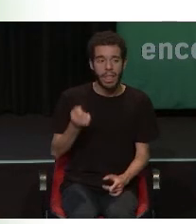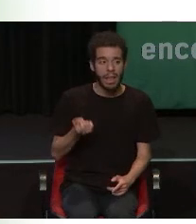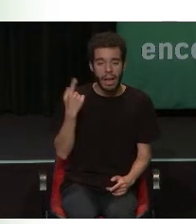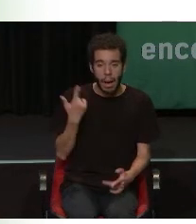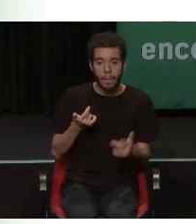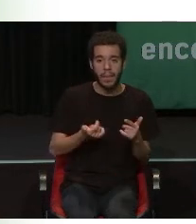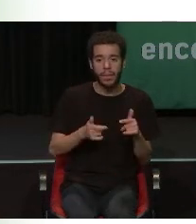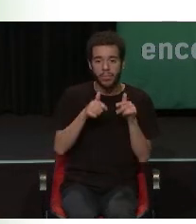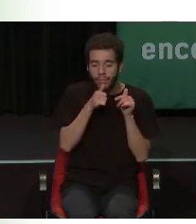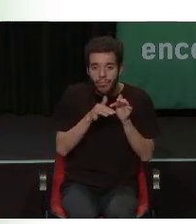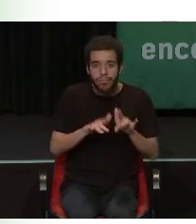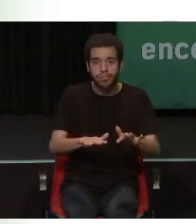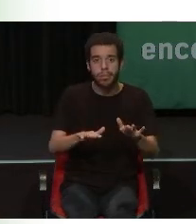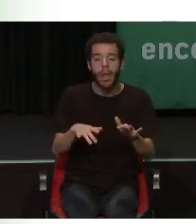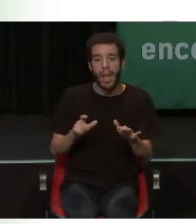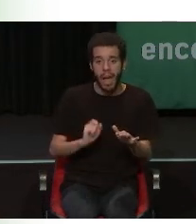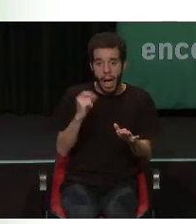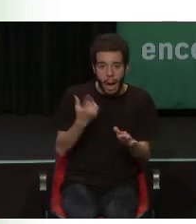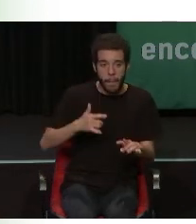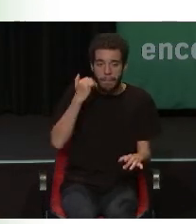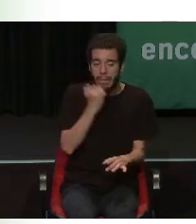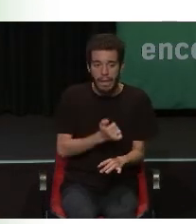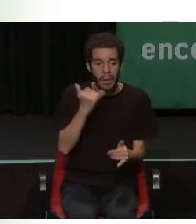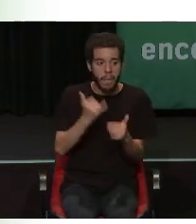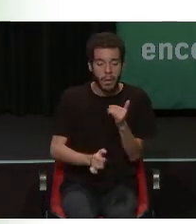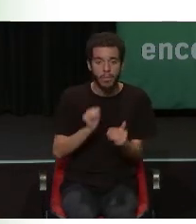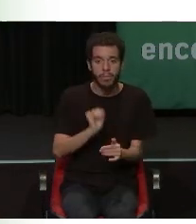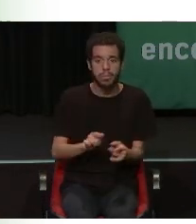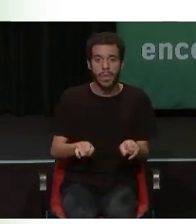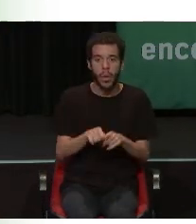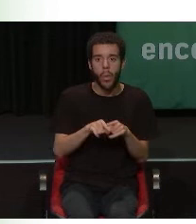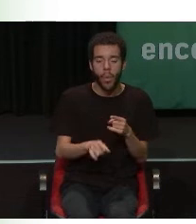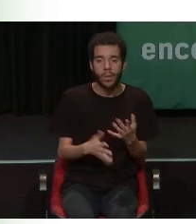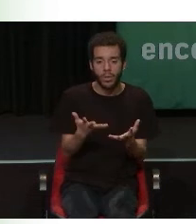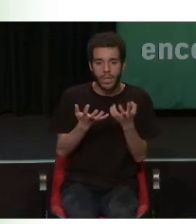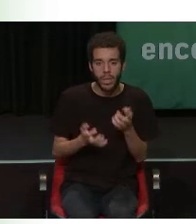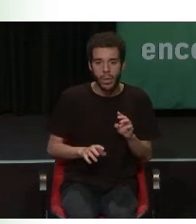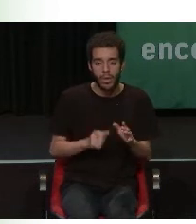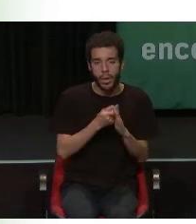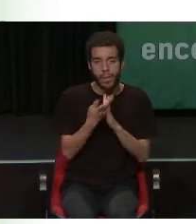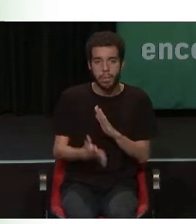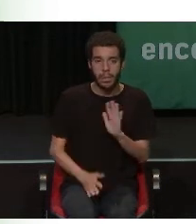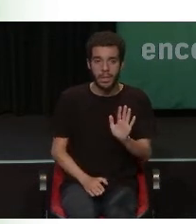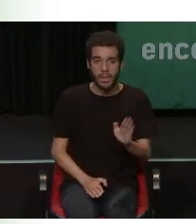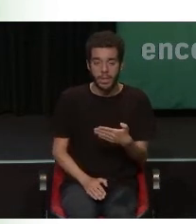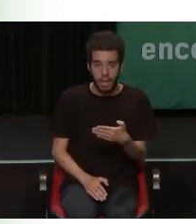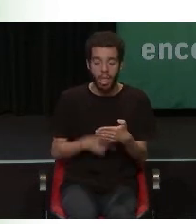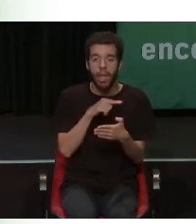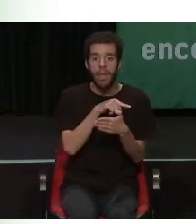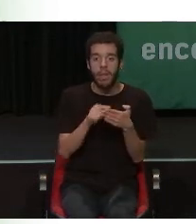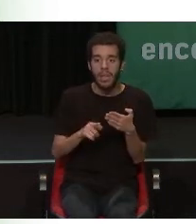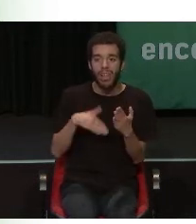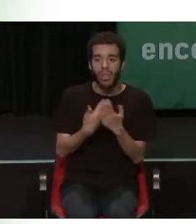development, indicating that indeed IL-7 receptor, high levels of IL-7 receptor signaling are causing